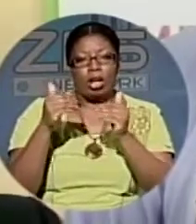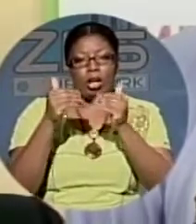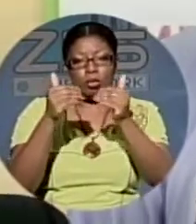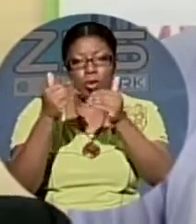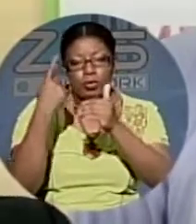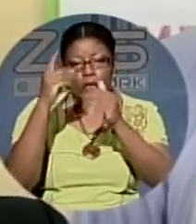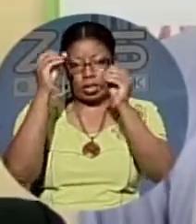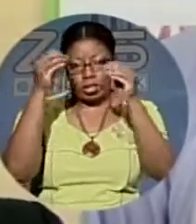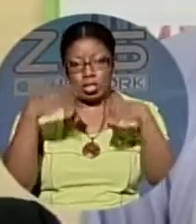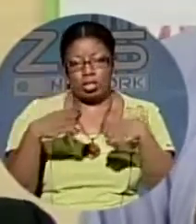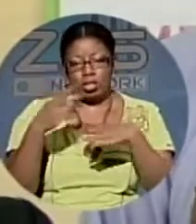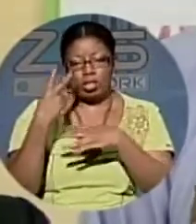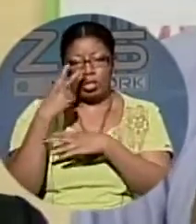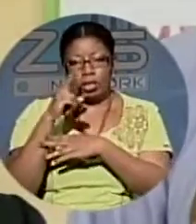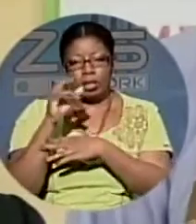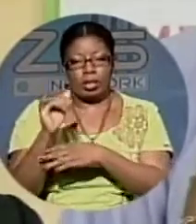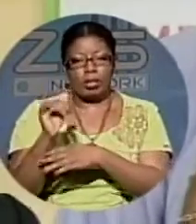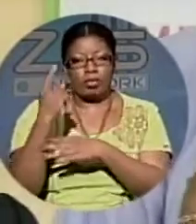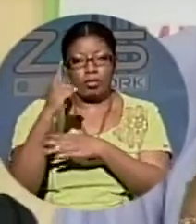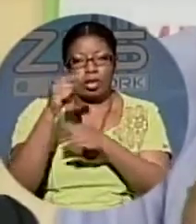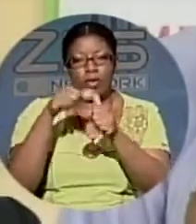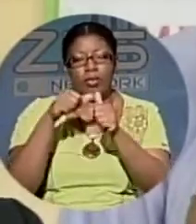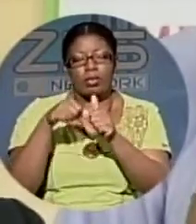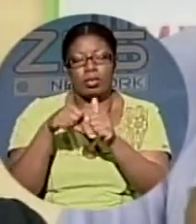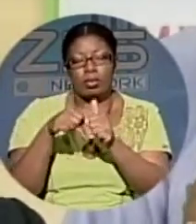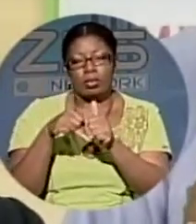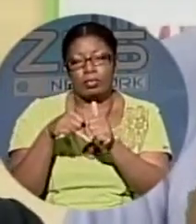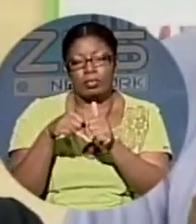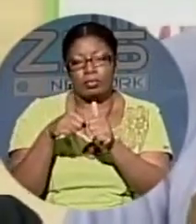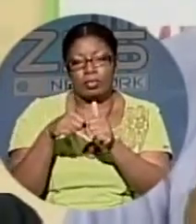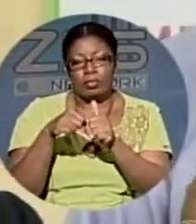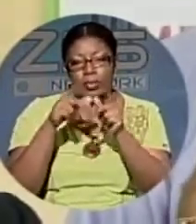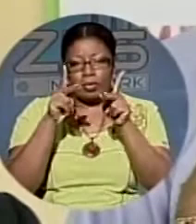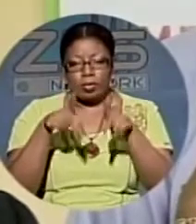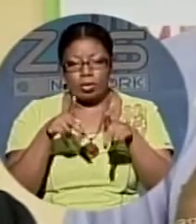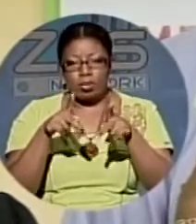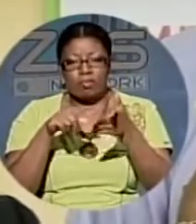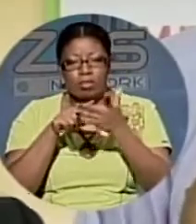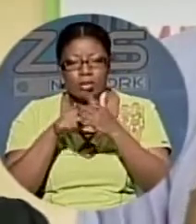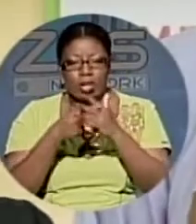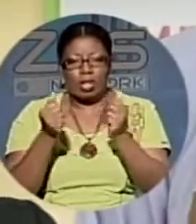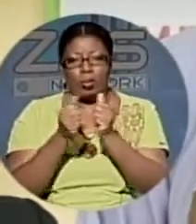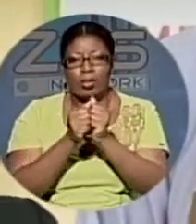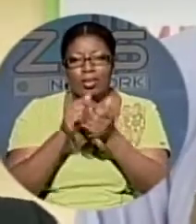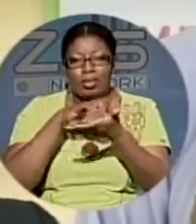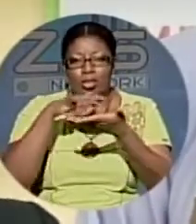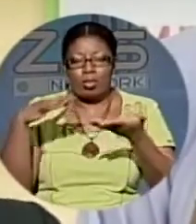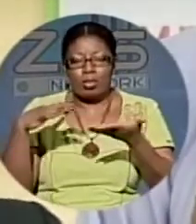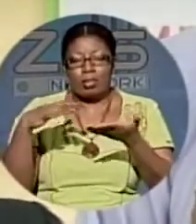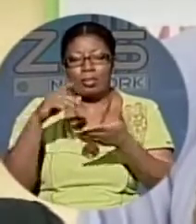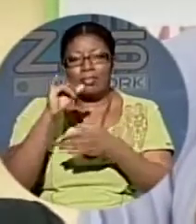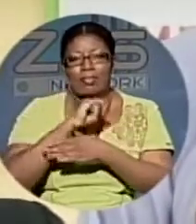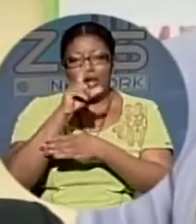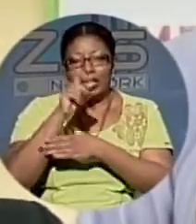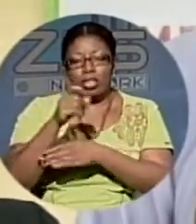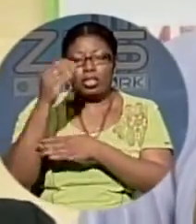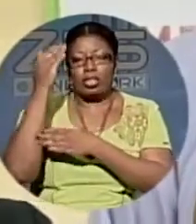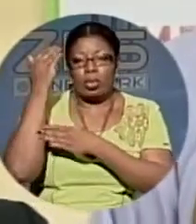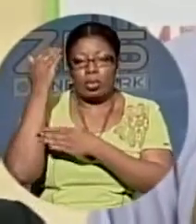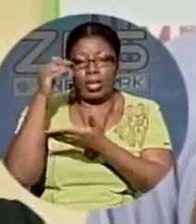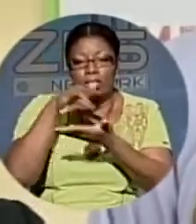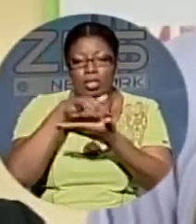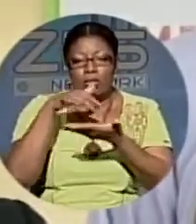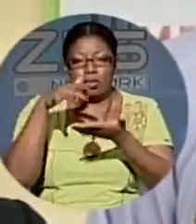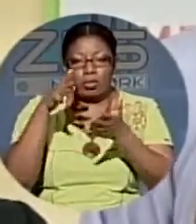for everyone's sake, but then beginning with the students, you know, I would like to know that they are getting all that